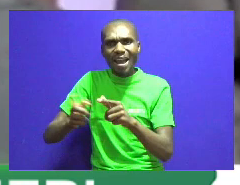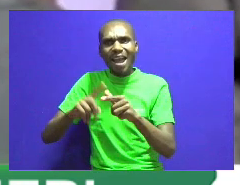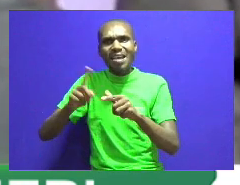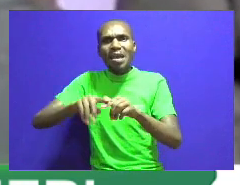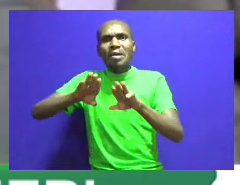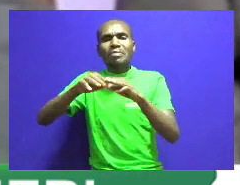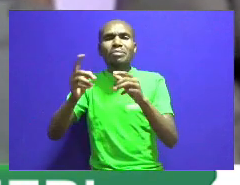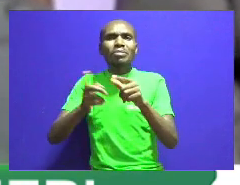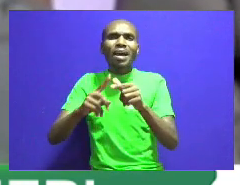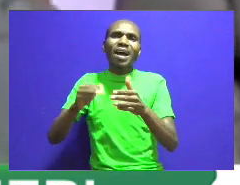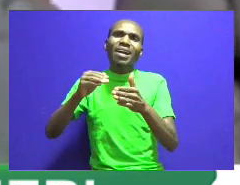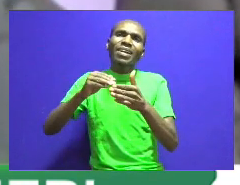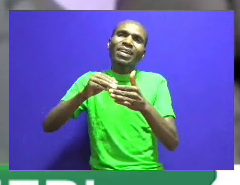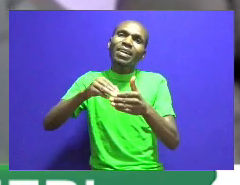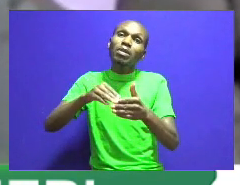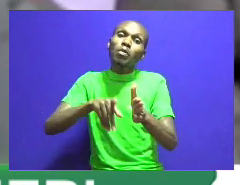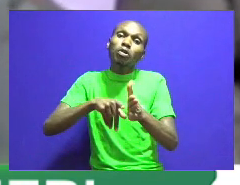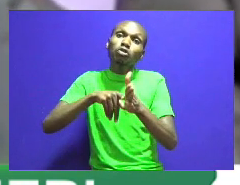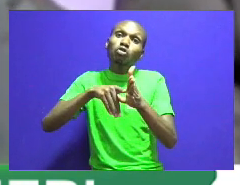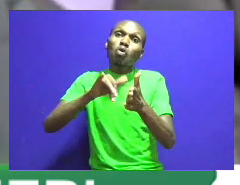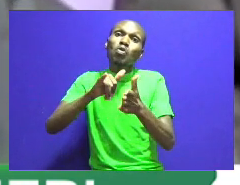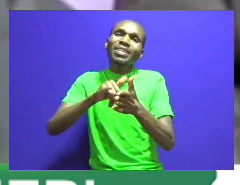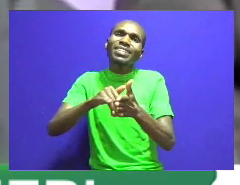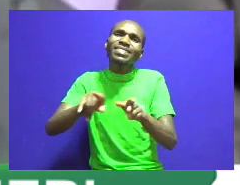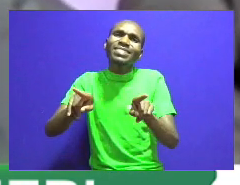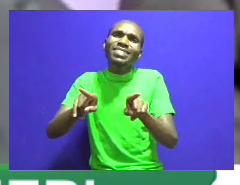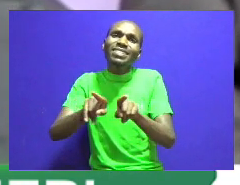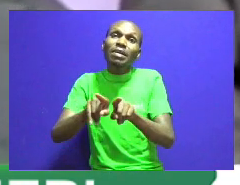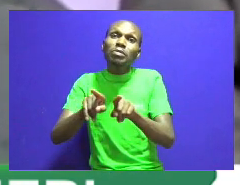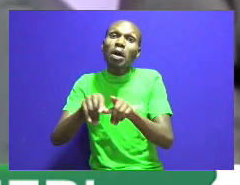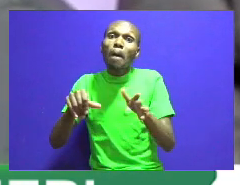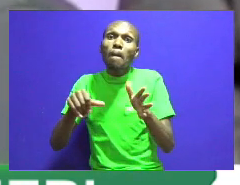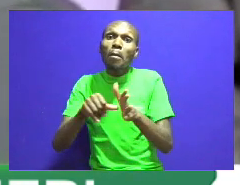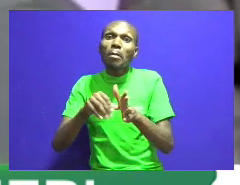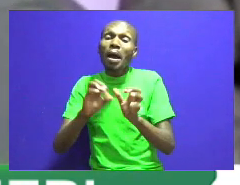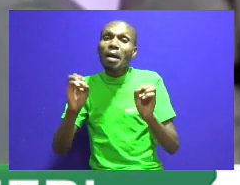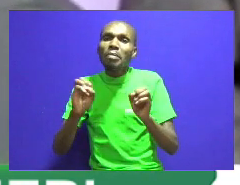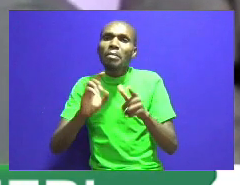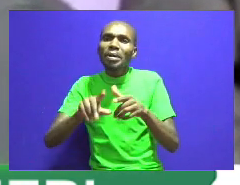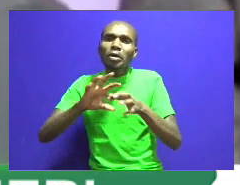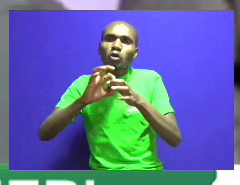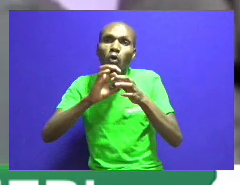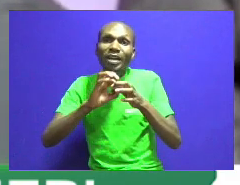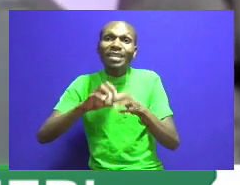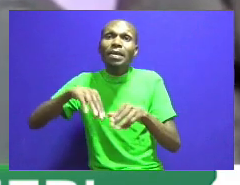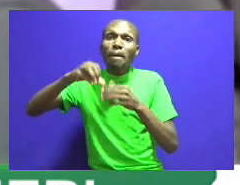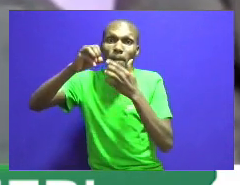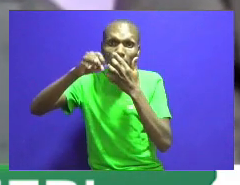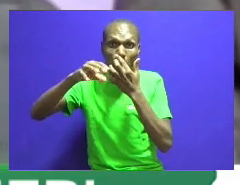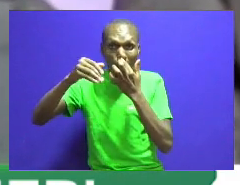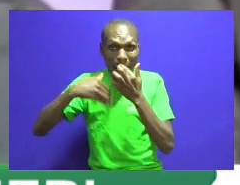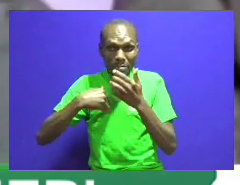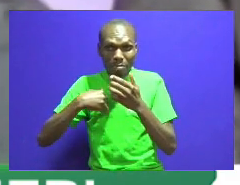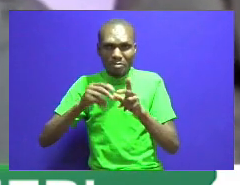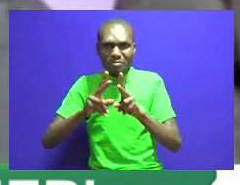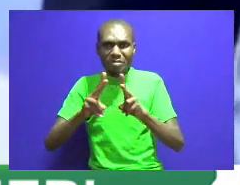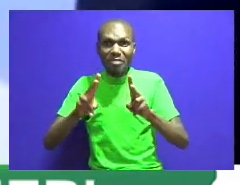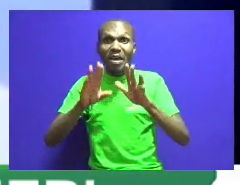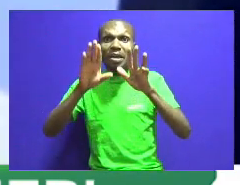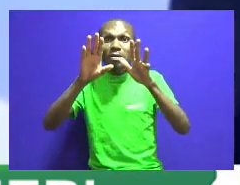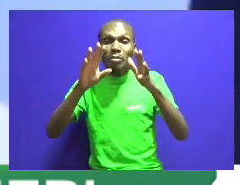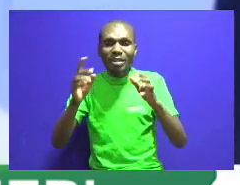something that is making sure that we have seamless connectivity of power in such a very important